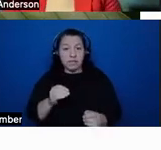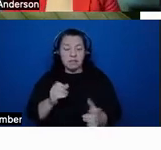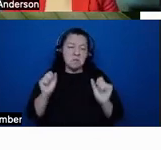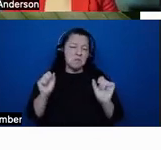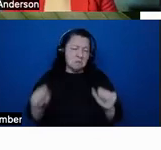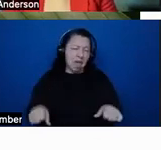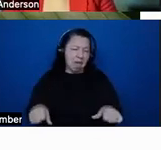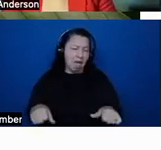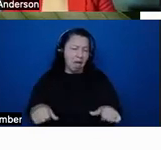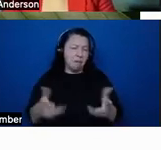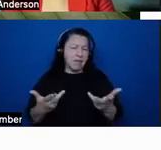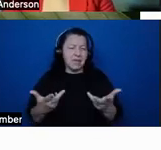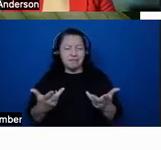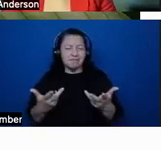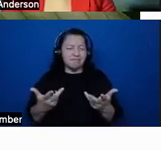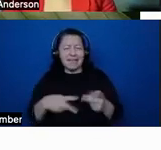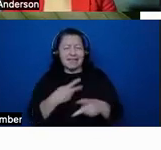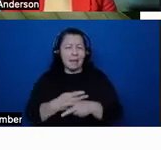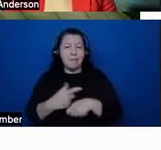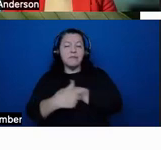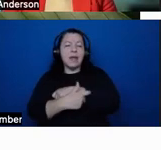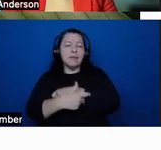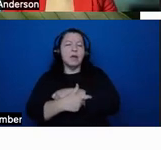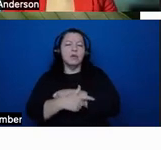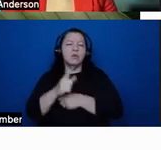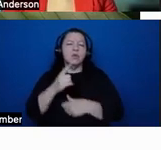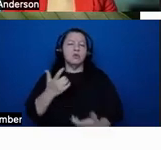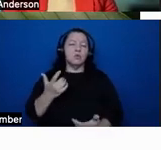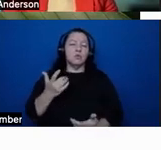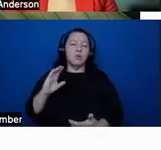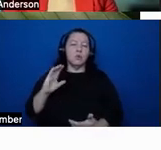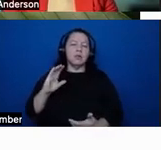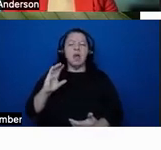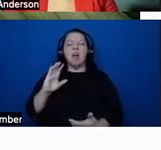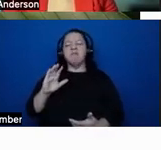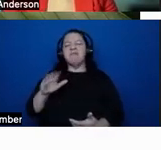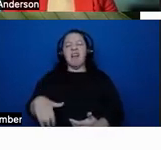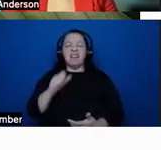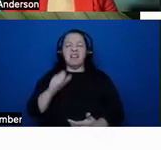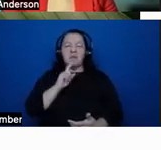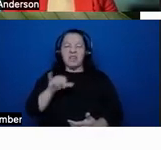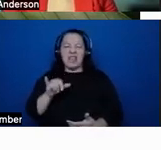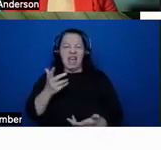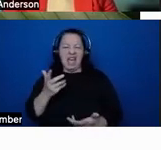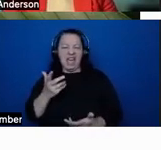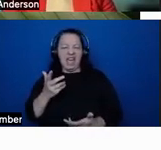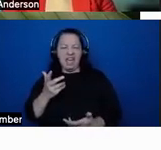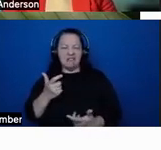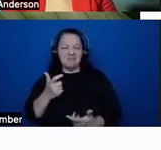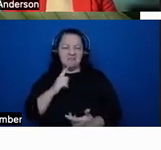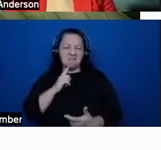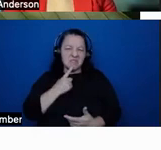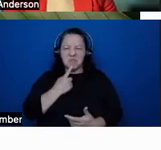this temptation to minimize the prevalence of certain acts of violence, particularly